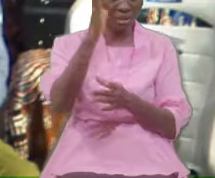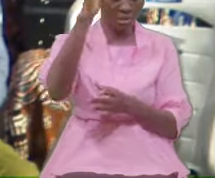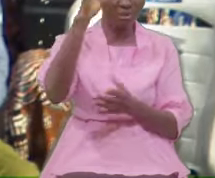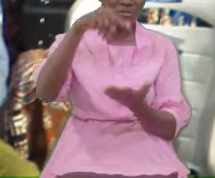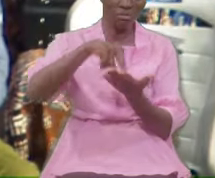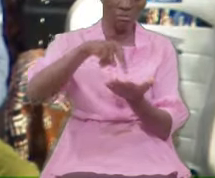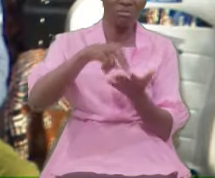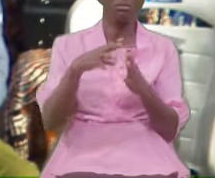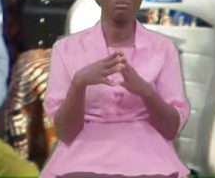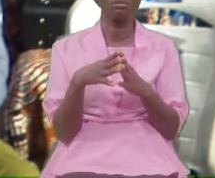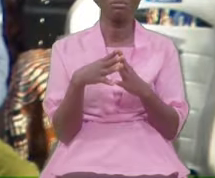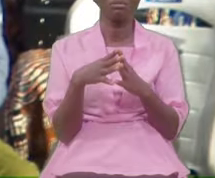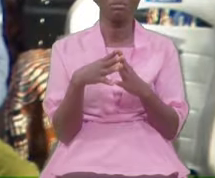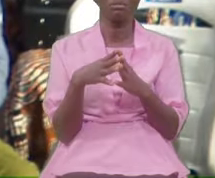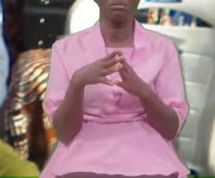k k